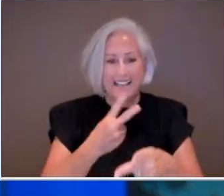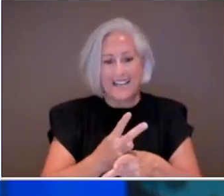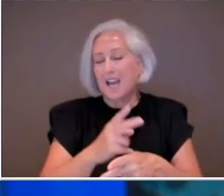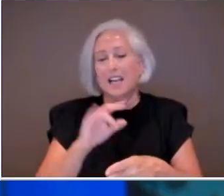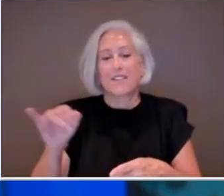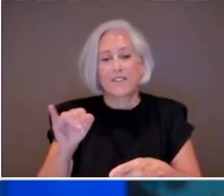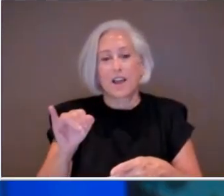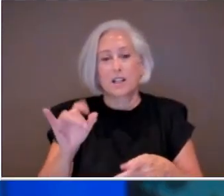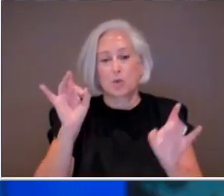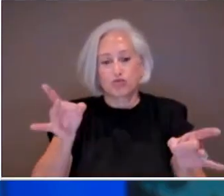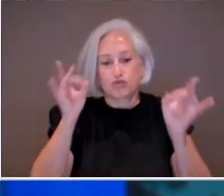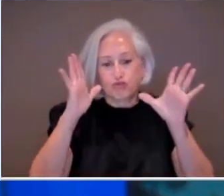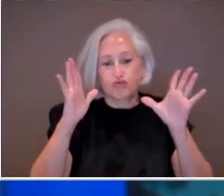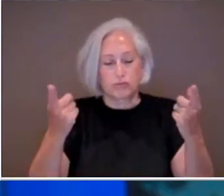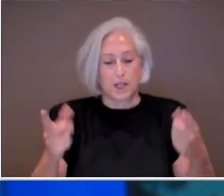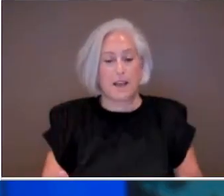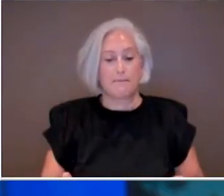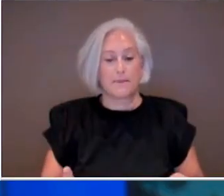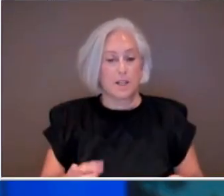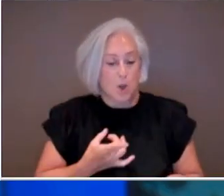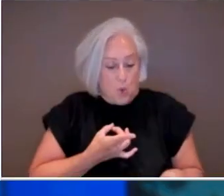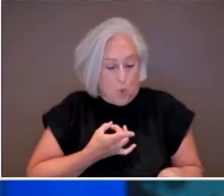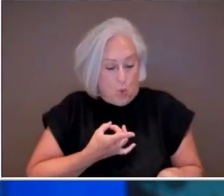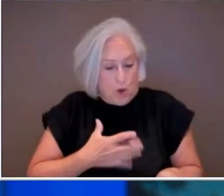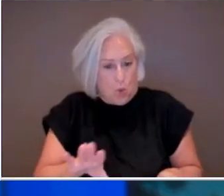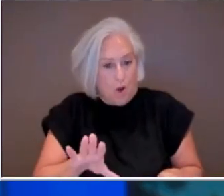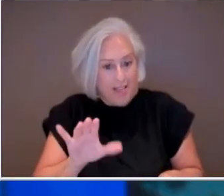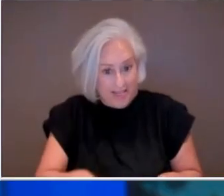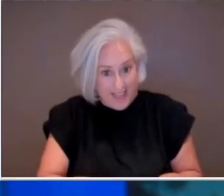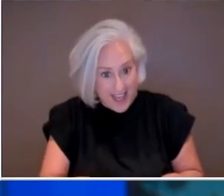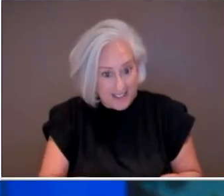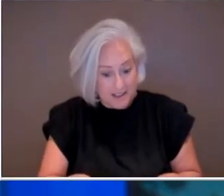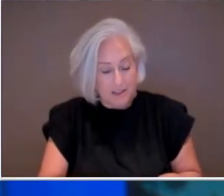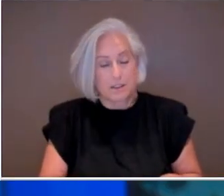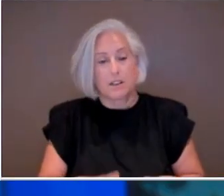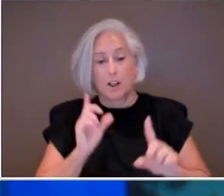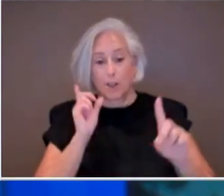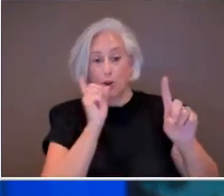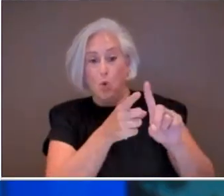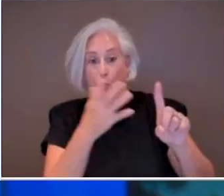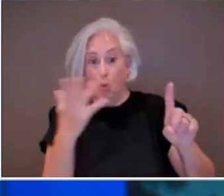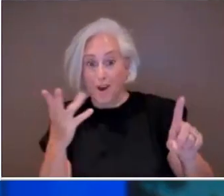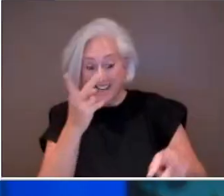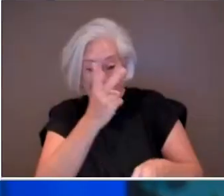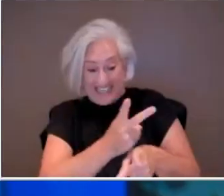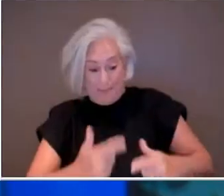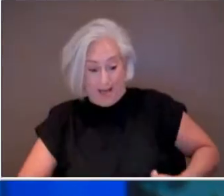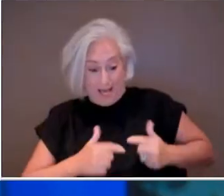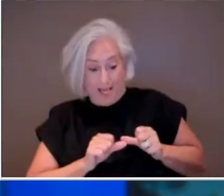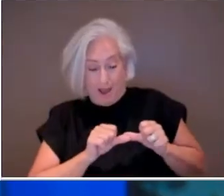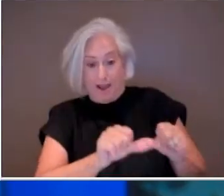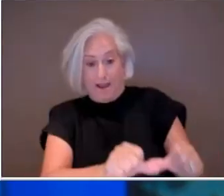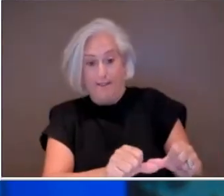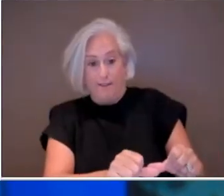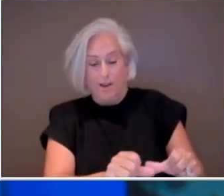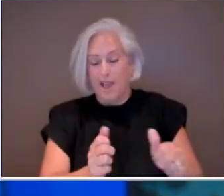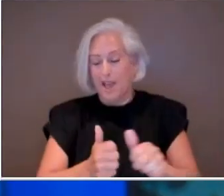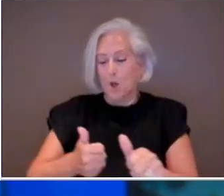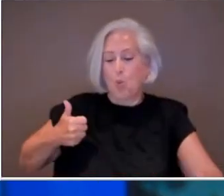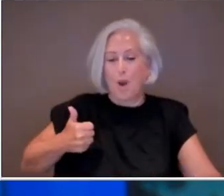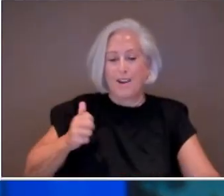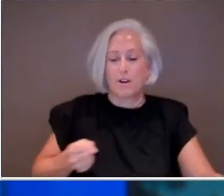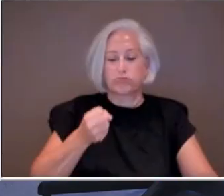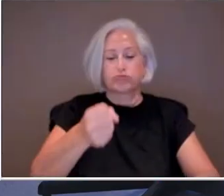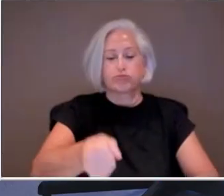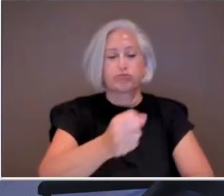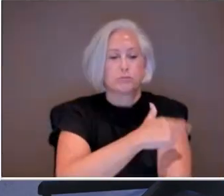any patients to have any harm from our treatment, because the goal again is to keep the patient alive and away from hospitalization. Any sort